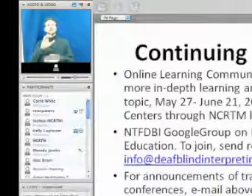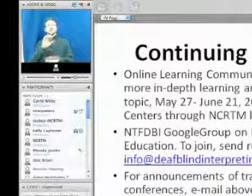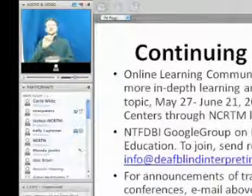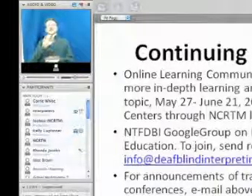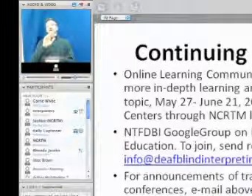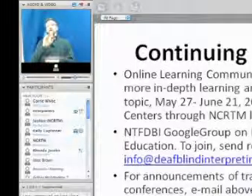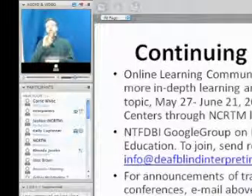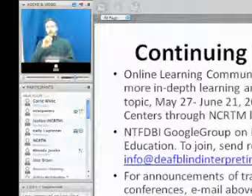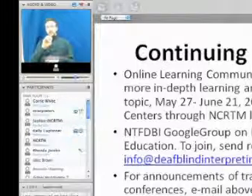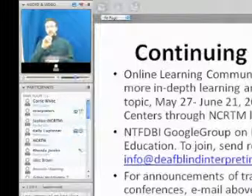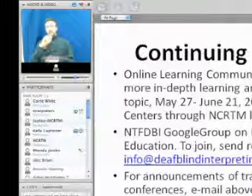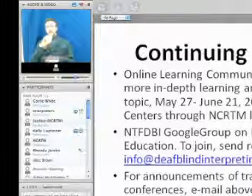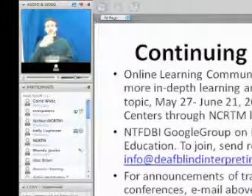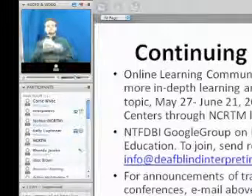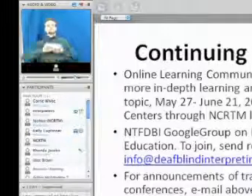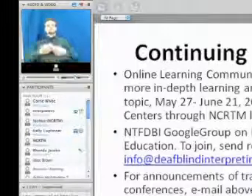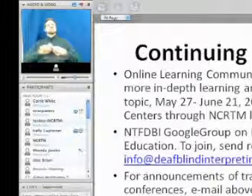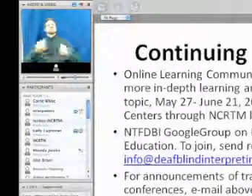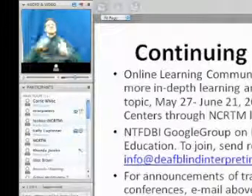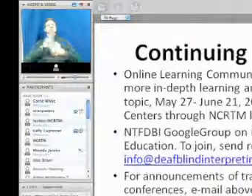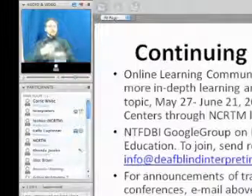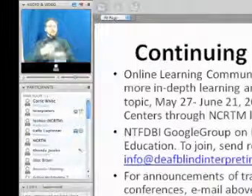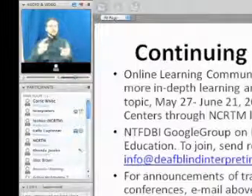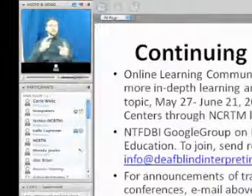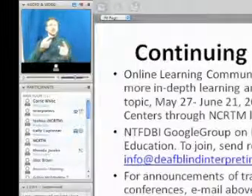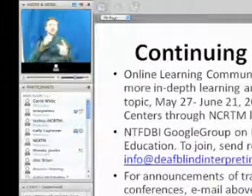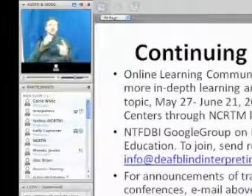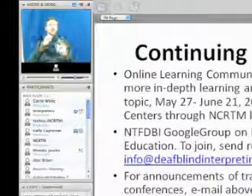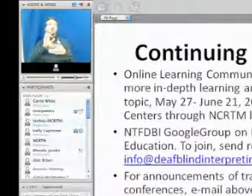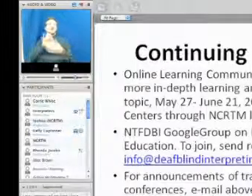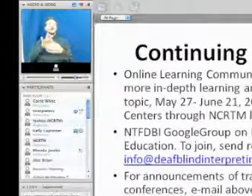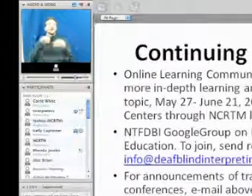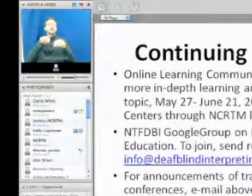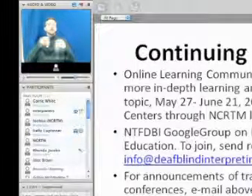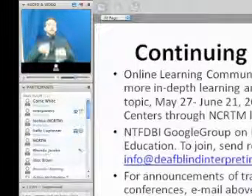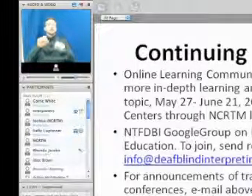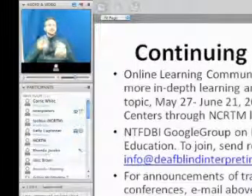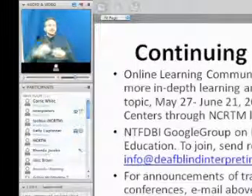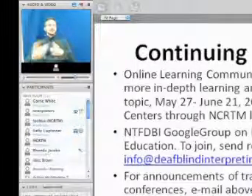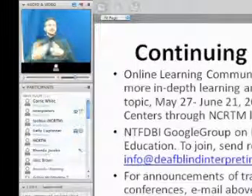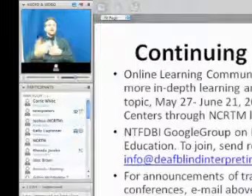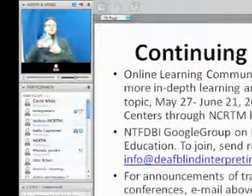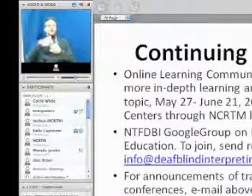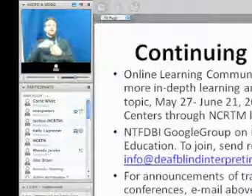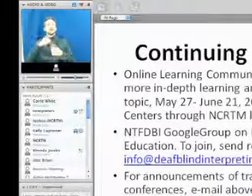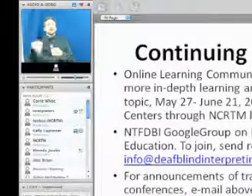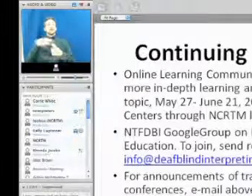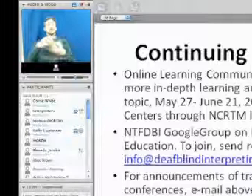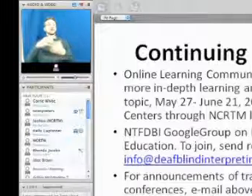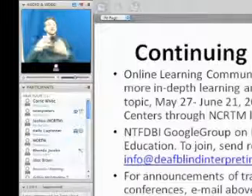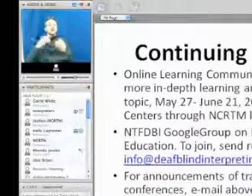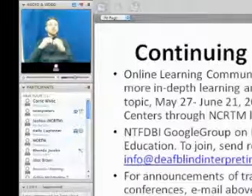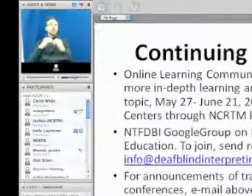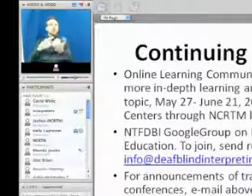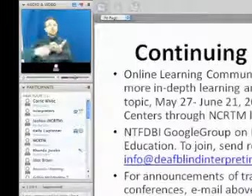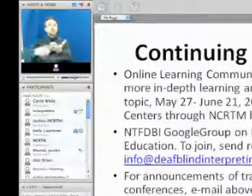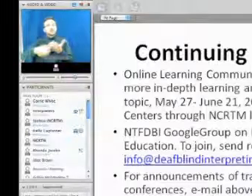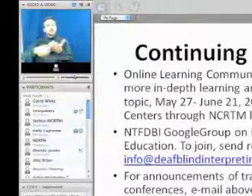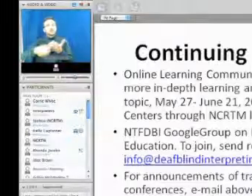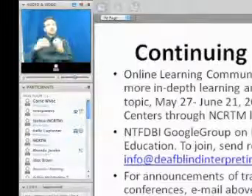this if you would be interested in taking that. If you'd like to do more discussion or learn of other announcements, we